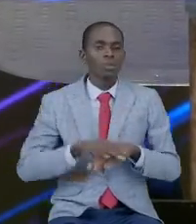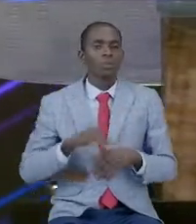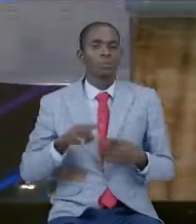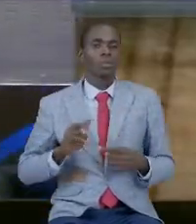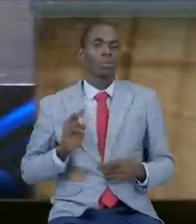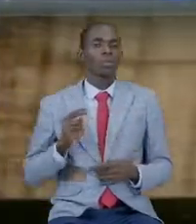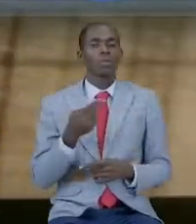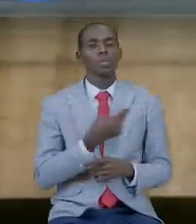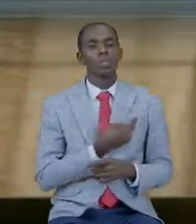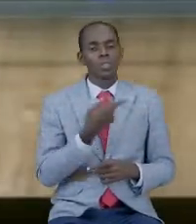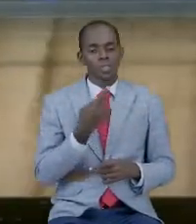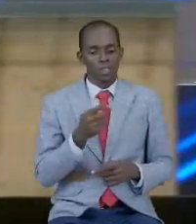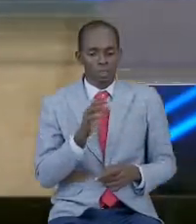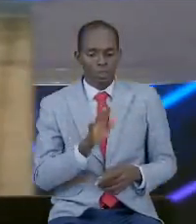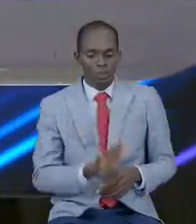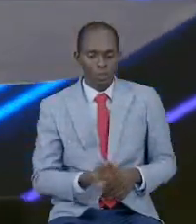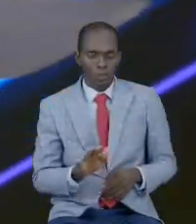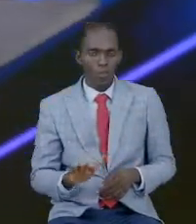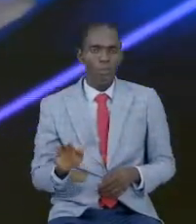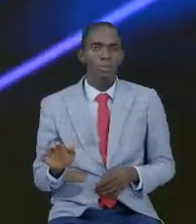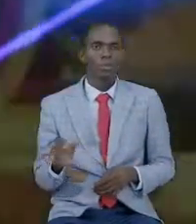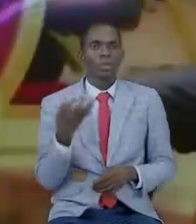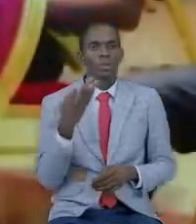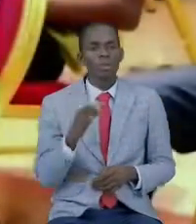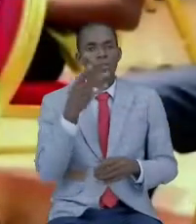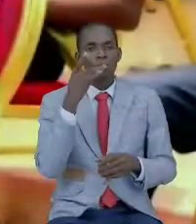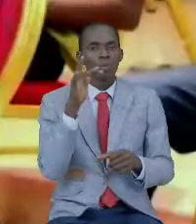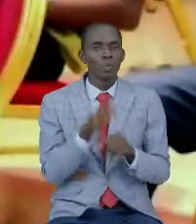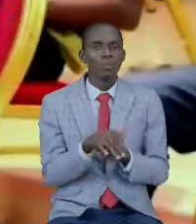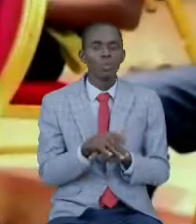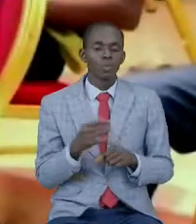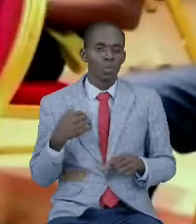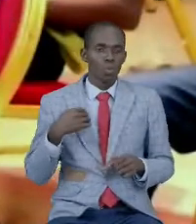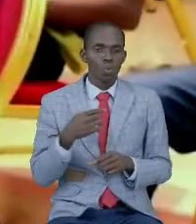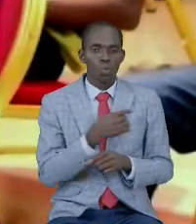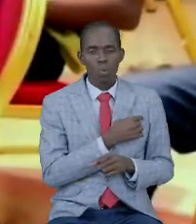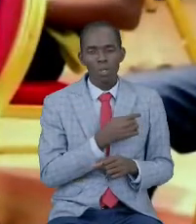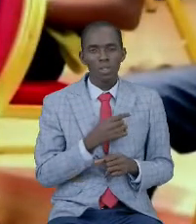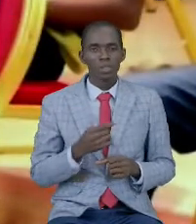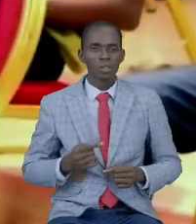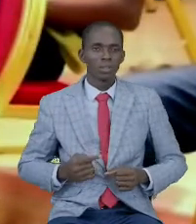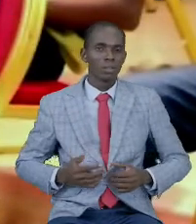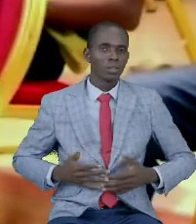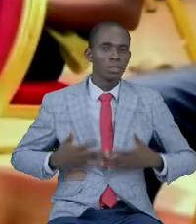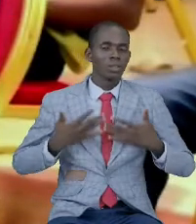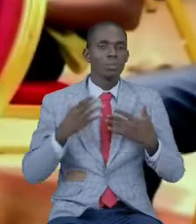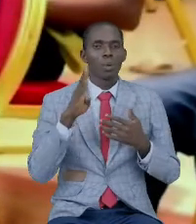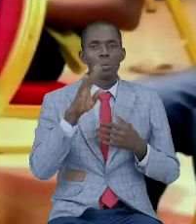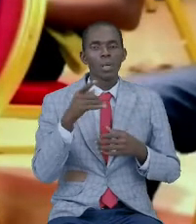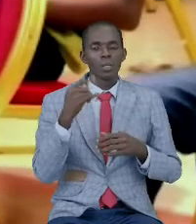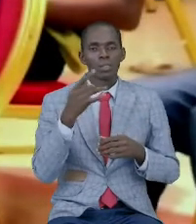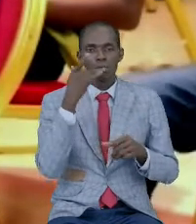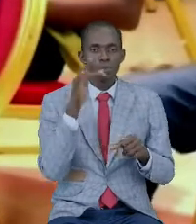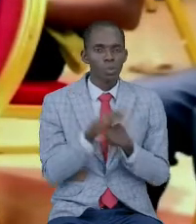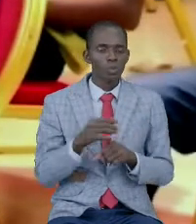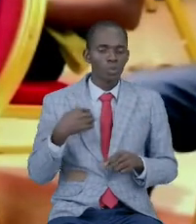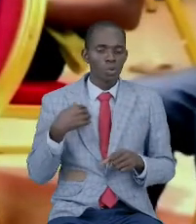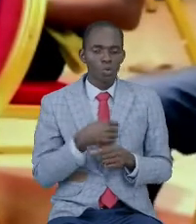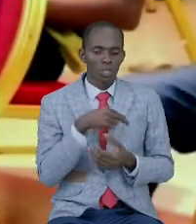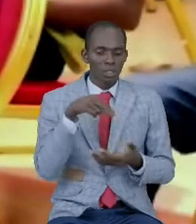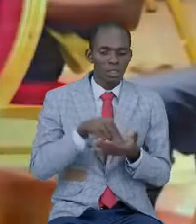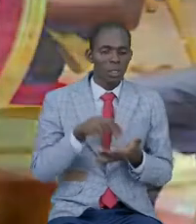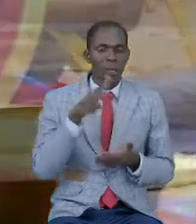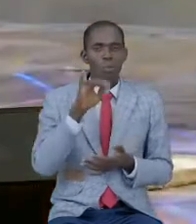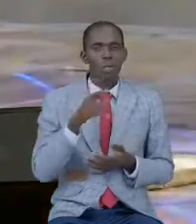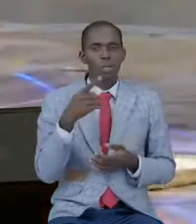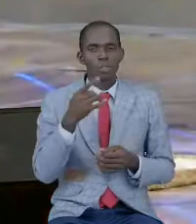us. The children of promise, we live by the promise, we stand by the